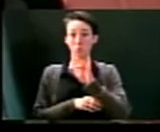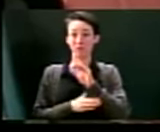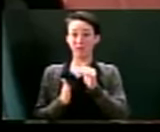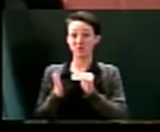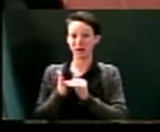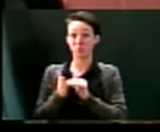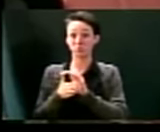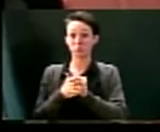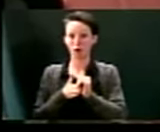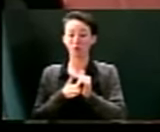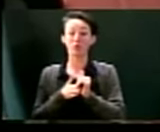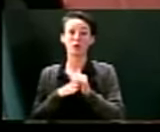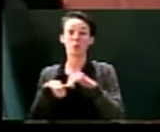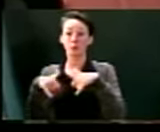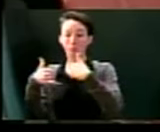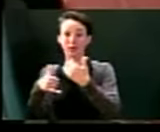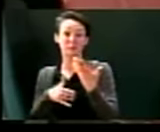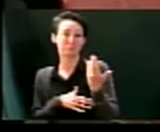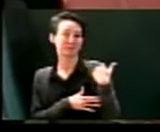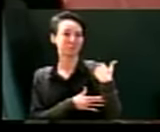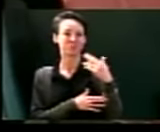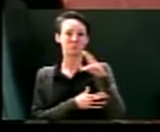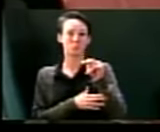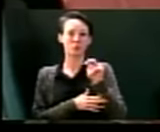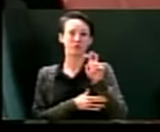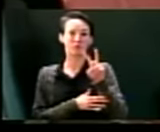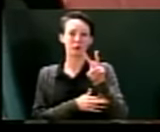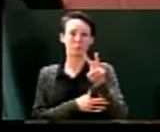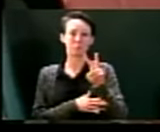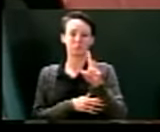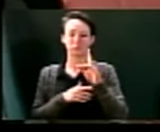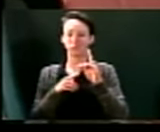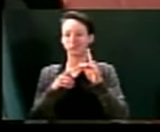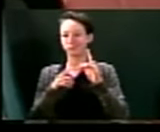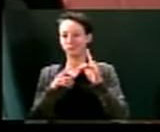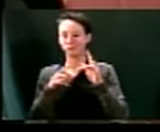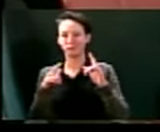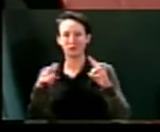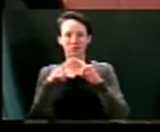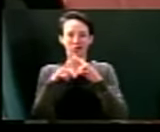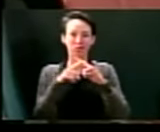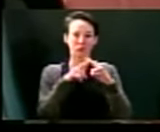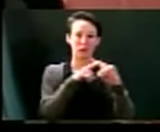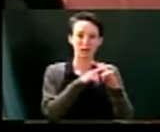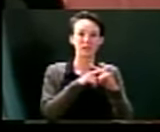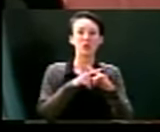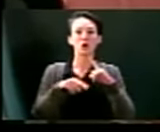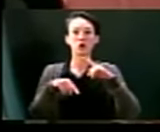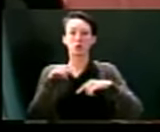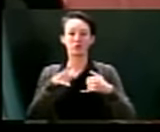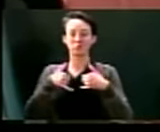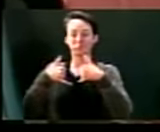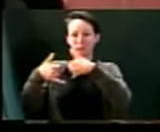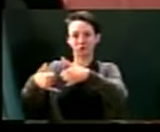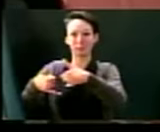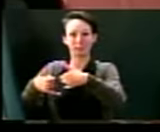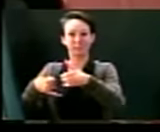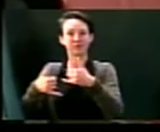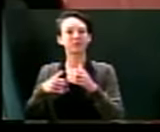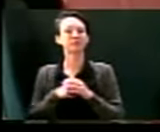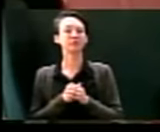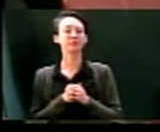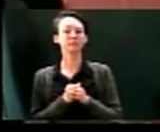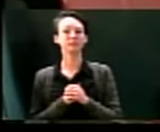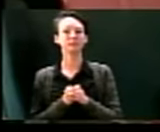prize back in November, but because of various circumstances, we haven't been able to get this obelisk to her. And at